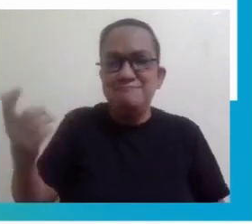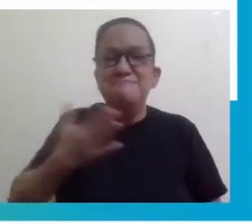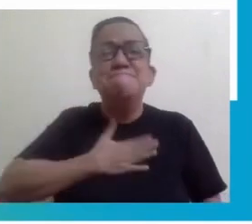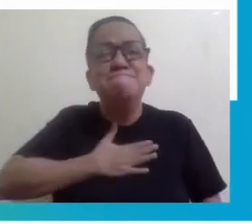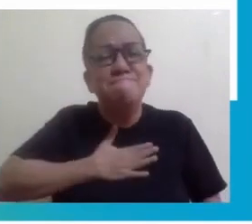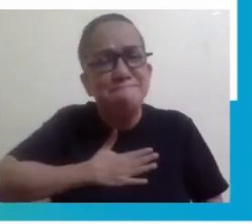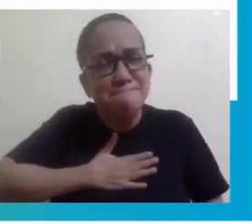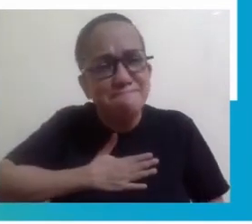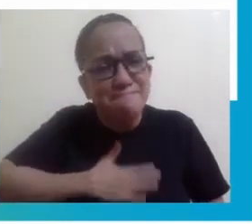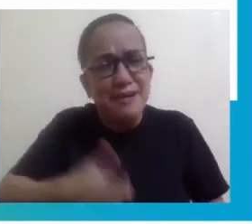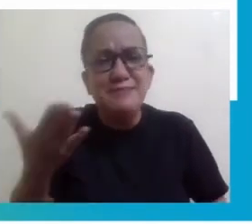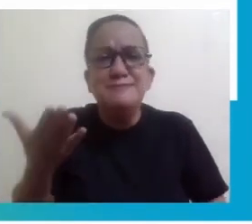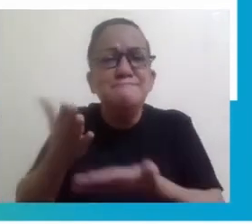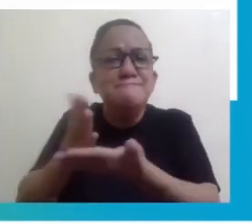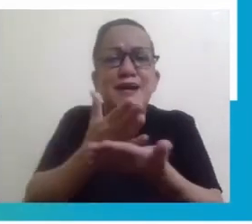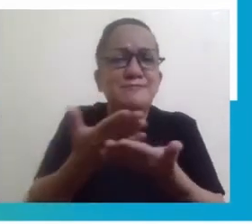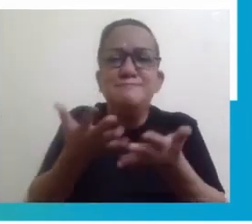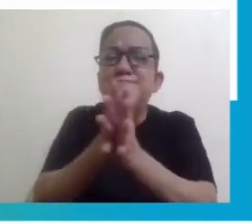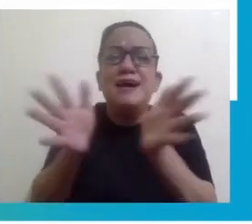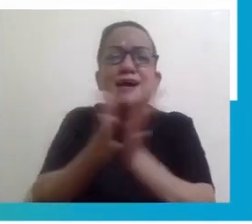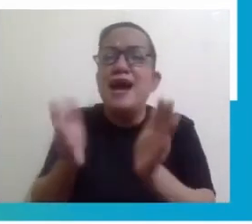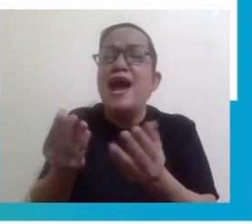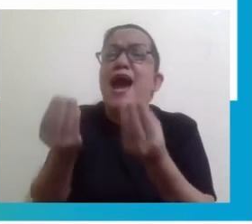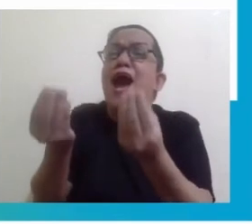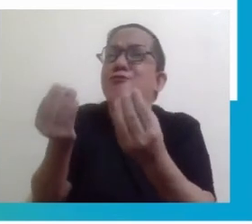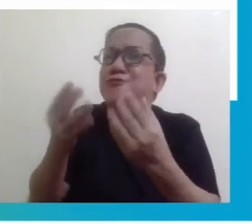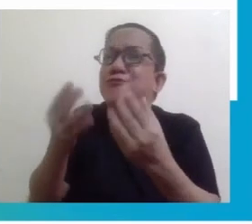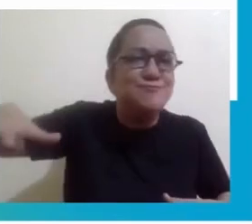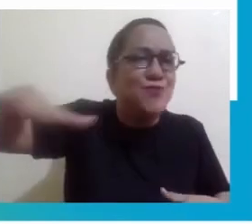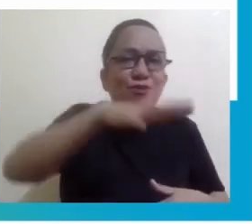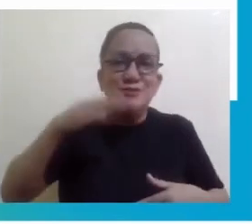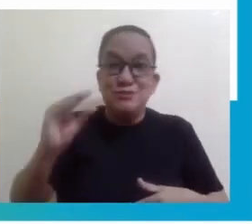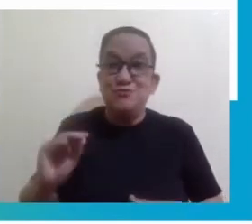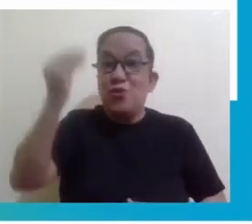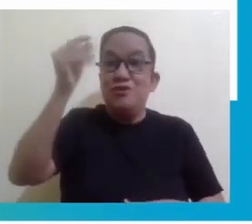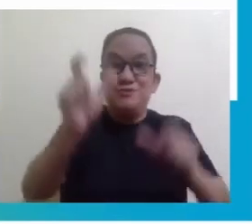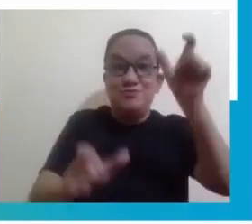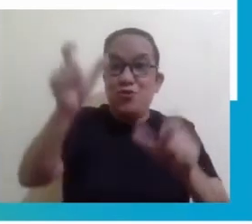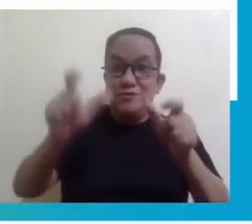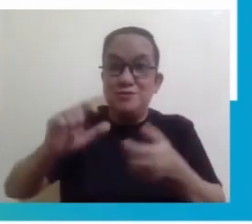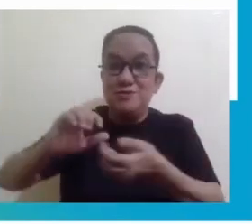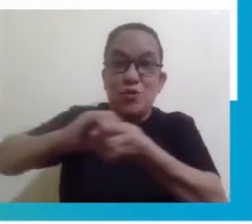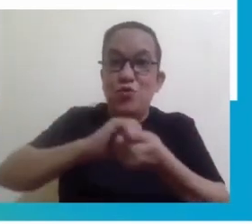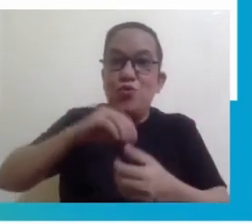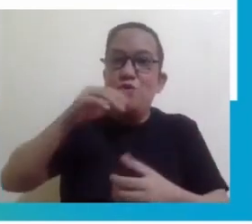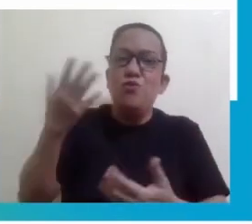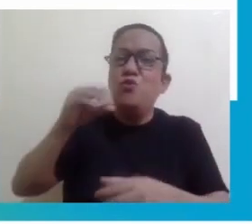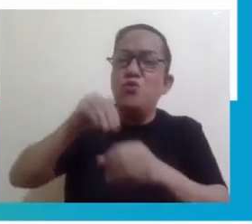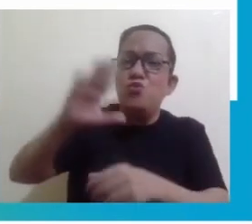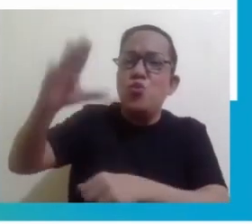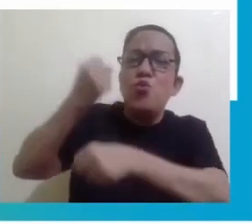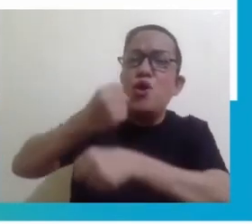young people can meaningfully engage in ADB's operations, and how can we as a bank work with young